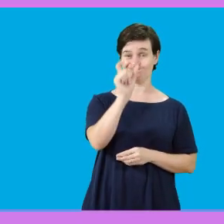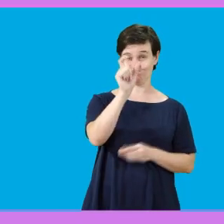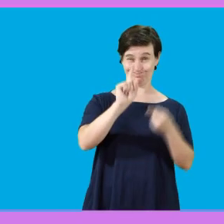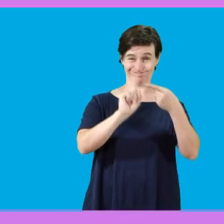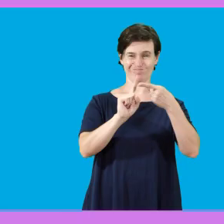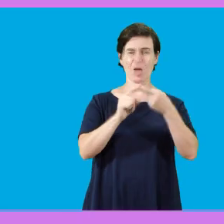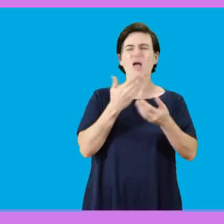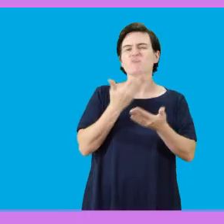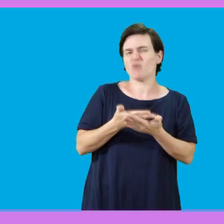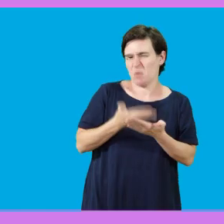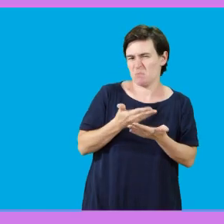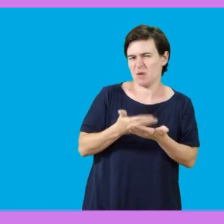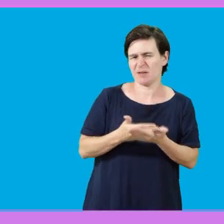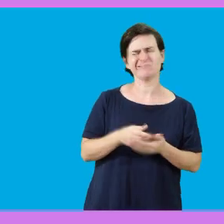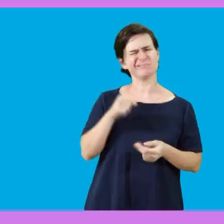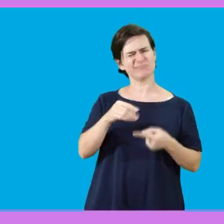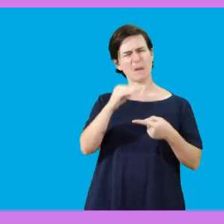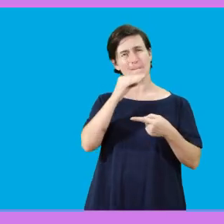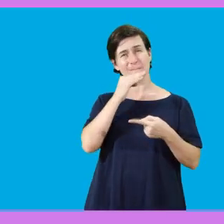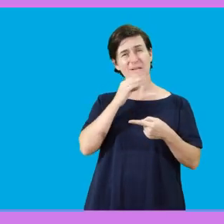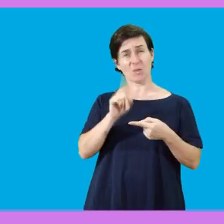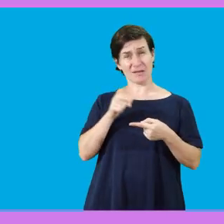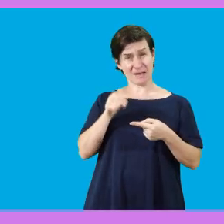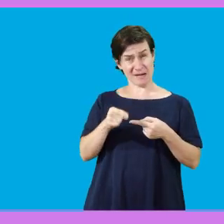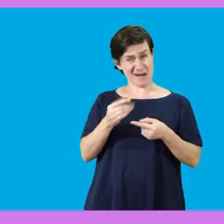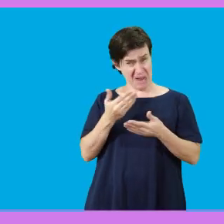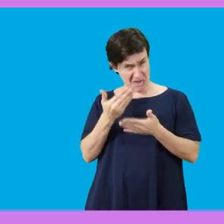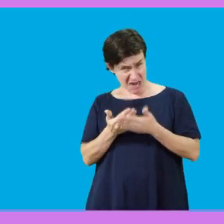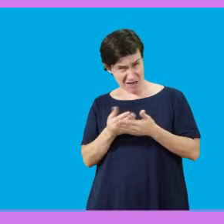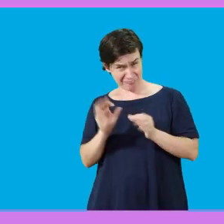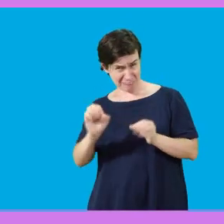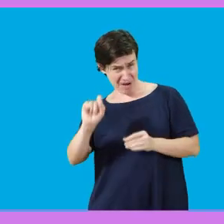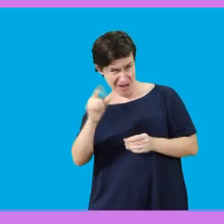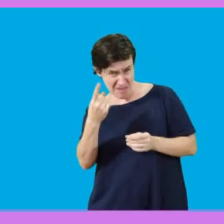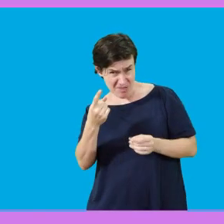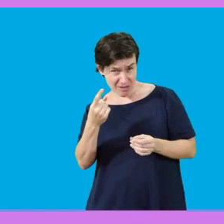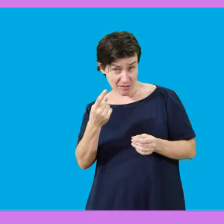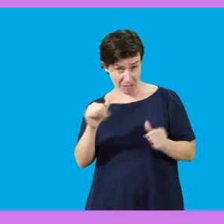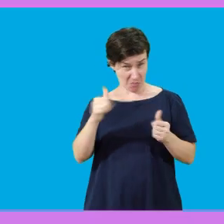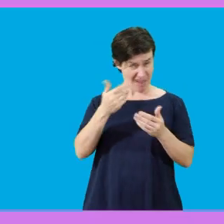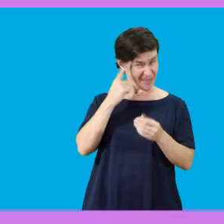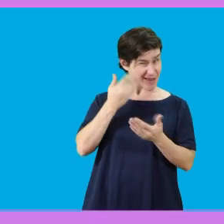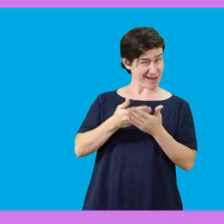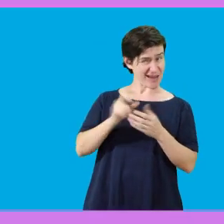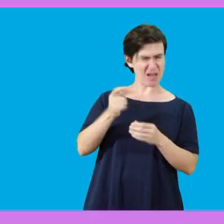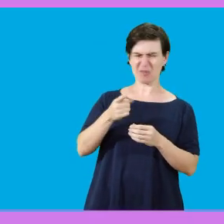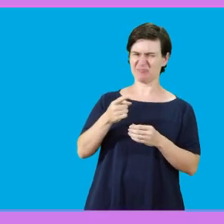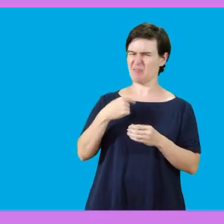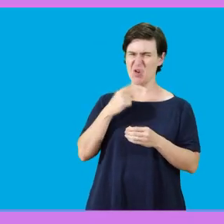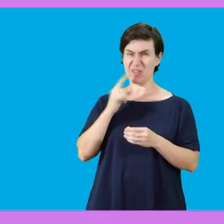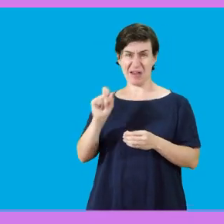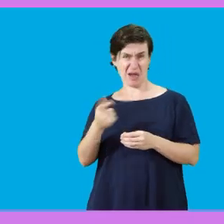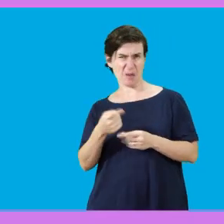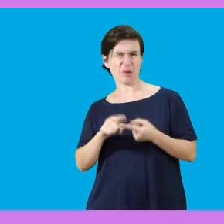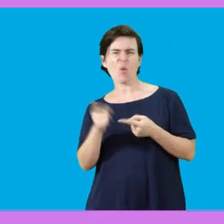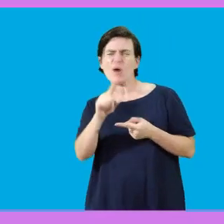word probability. What does probability mean? It is the chance or the likelihood of an event happening. So this is where we say there is